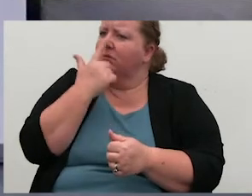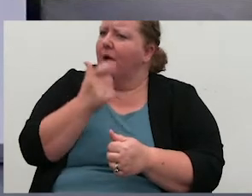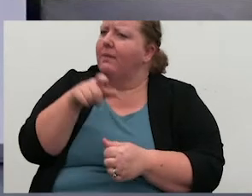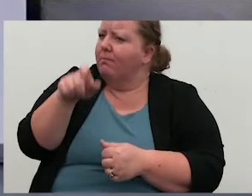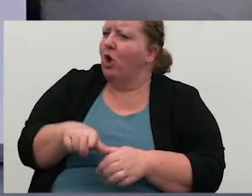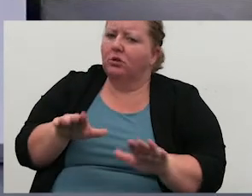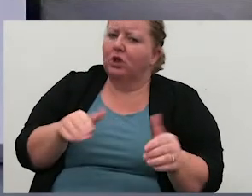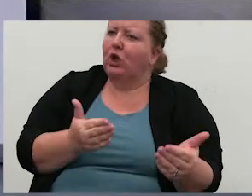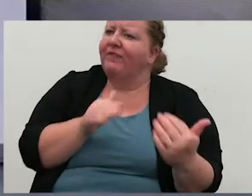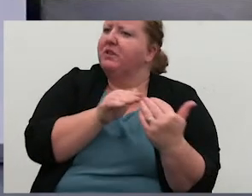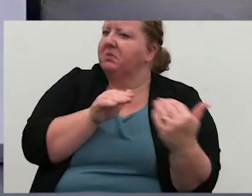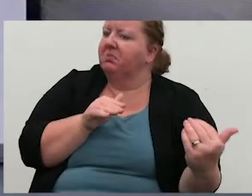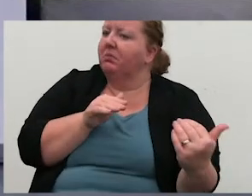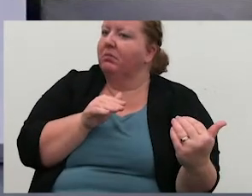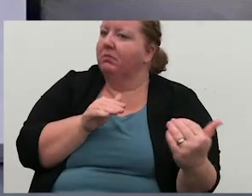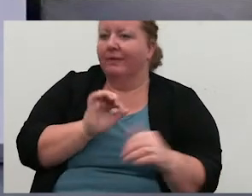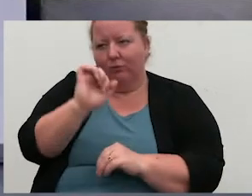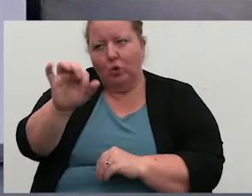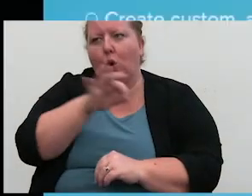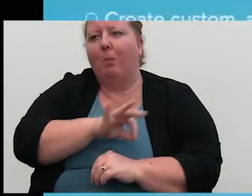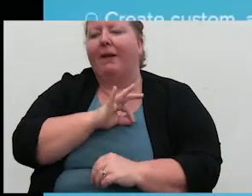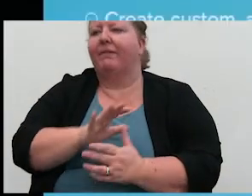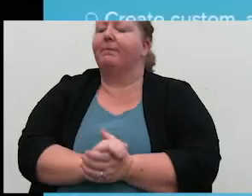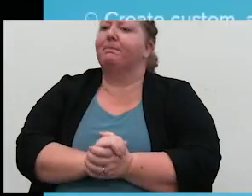service. So it's for your benefit.